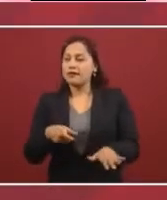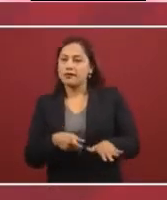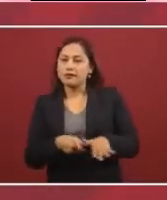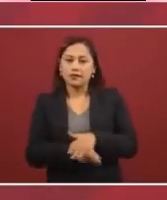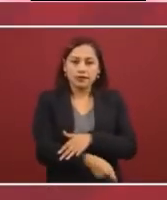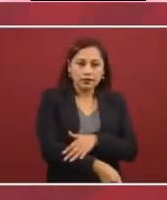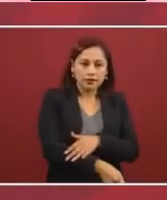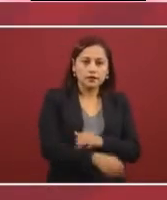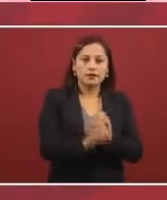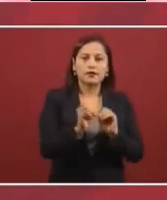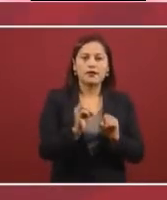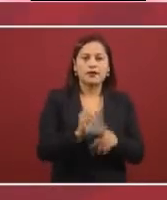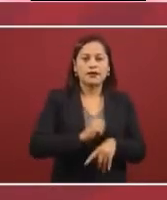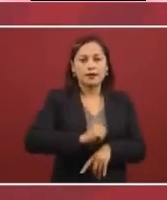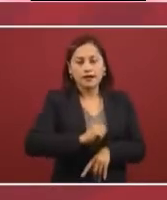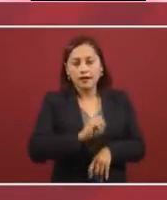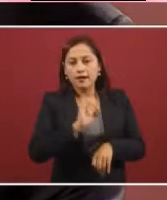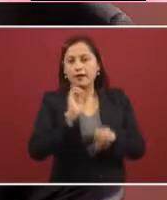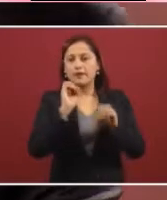bribes,